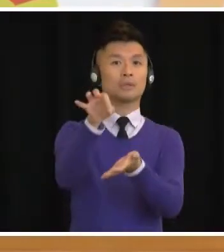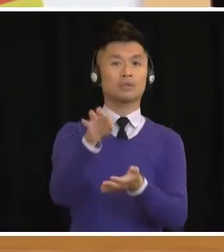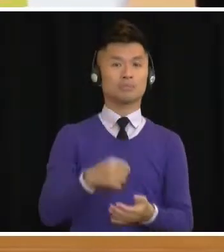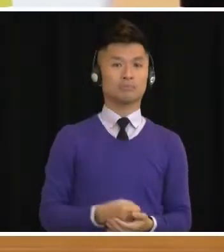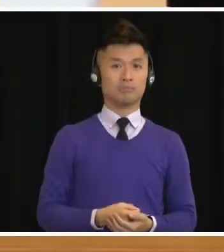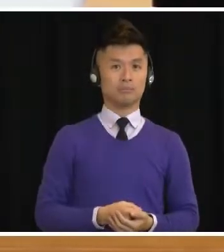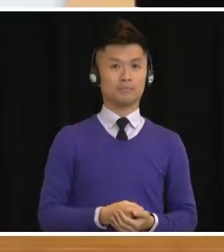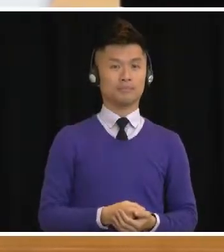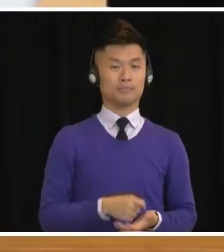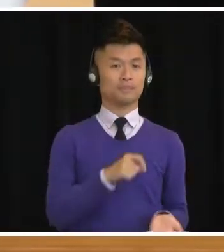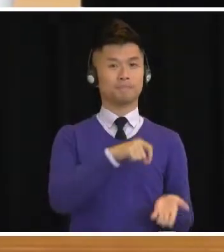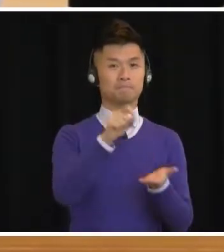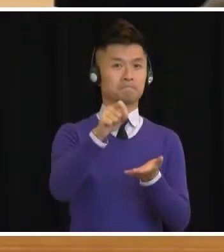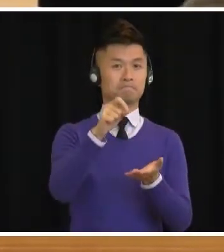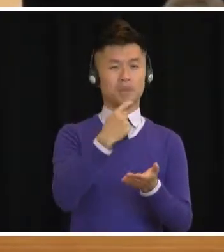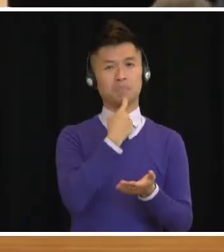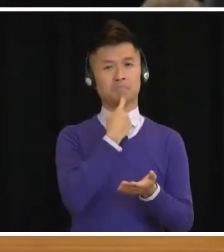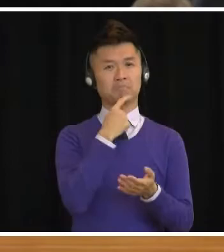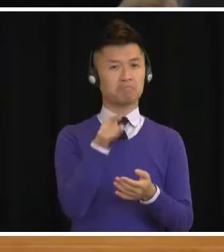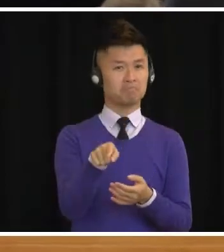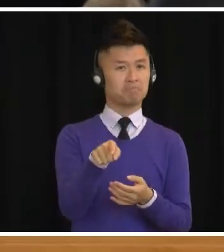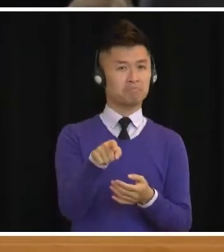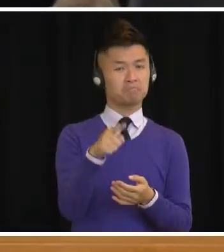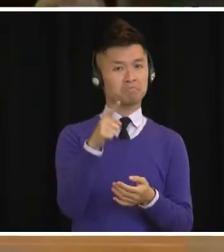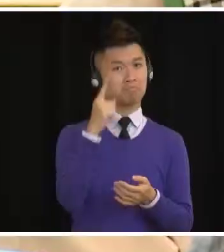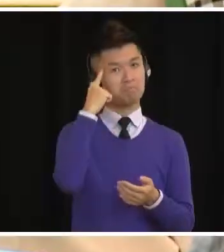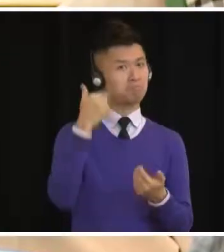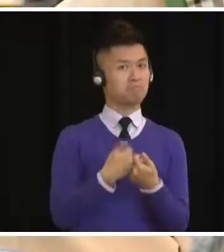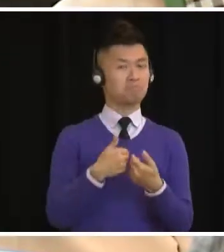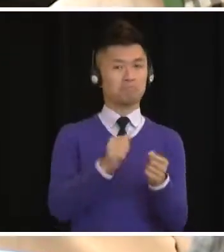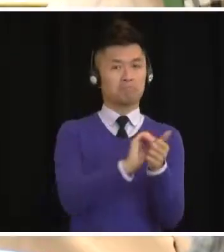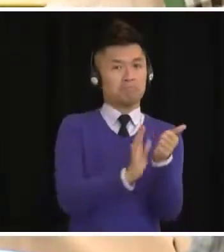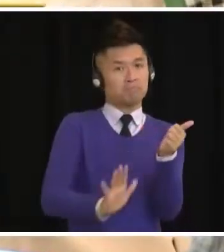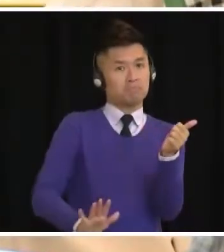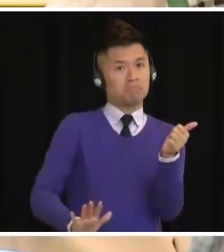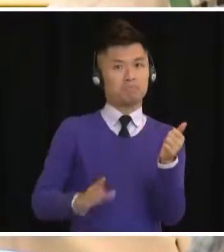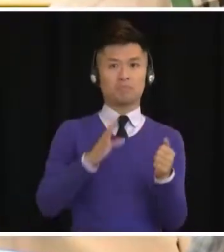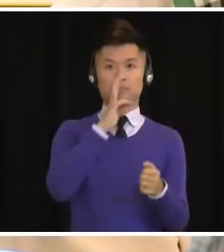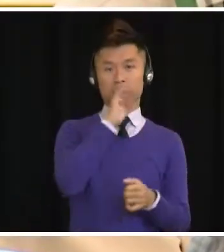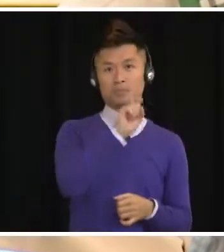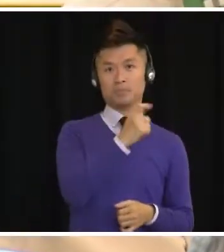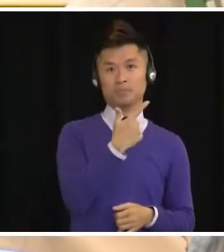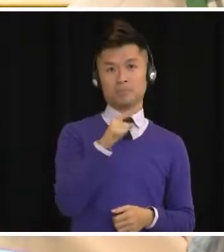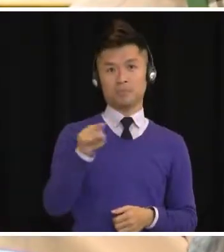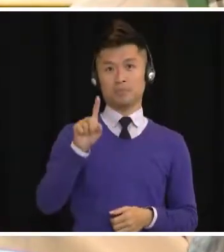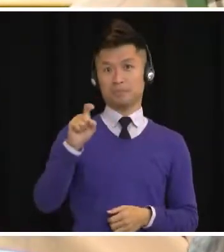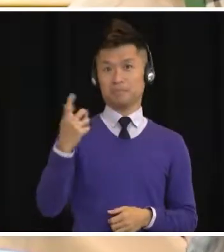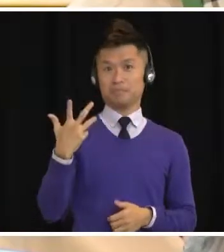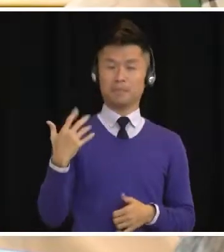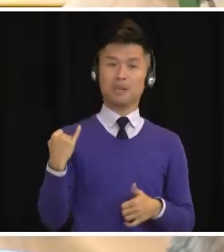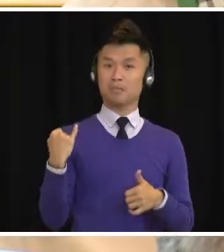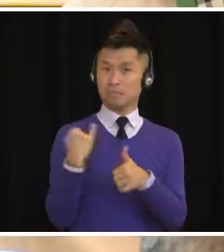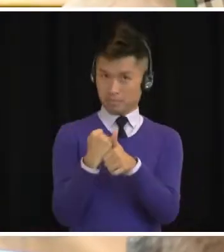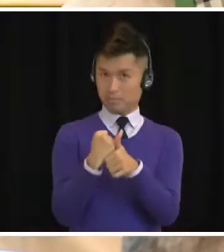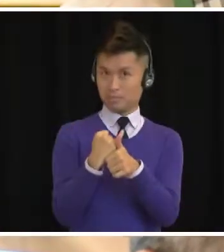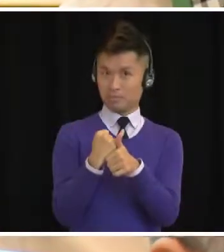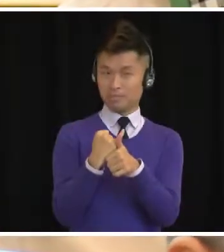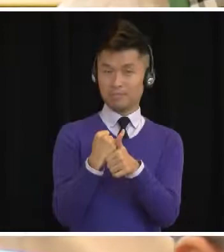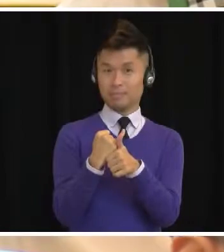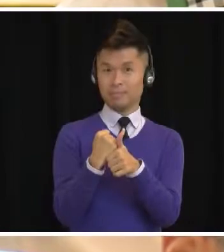So, in fact, this number or these doubts was indicated by some legislators back